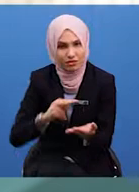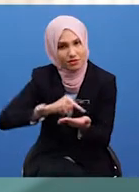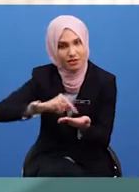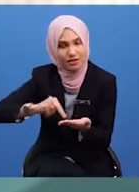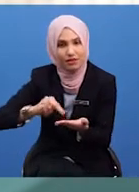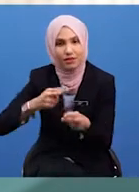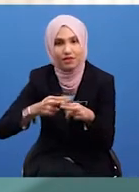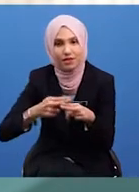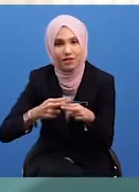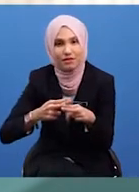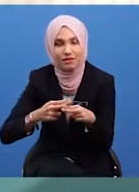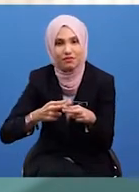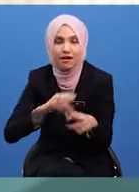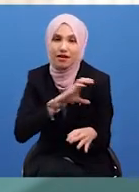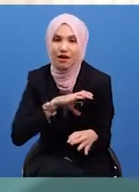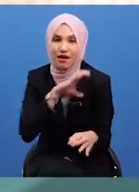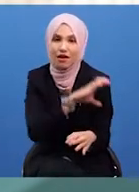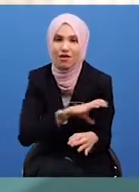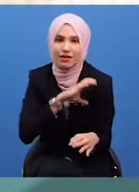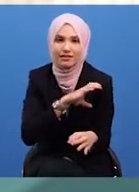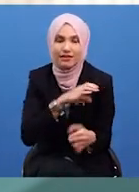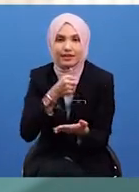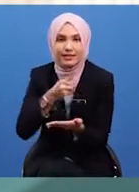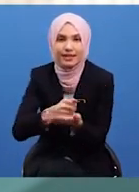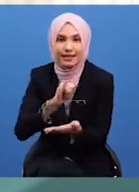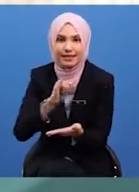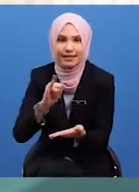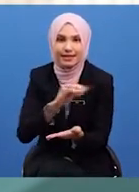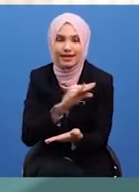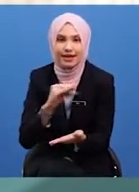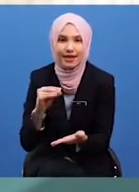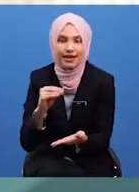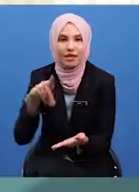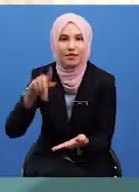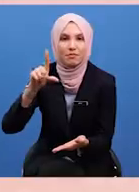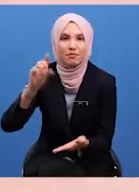the names of the characters, setting, and plot.